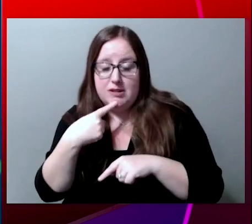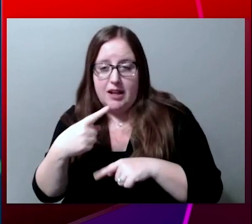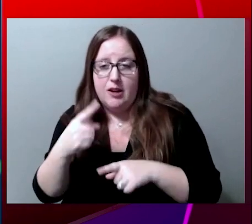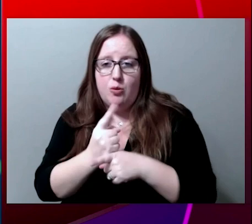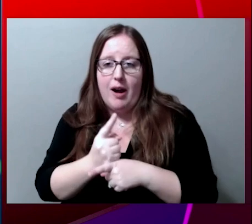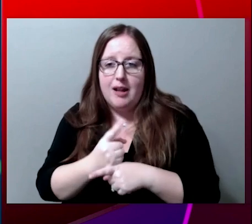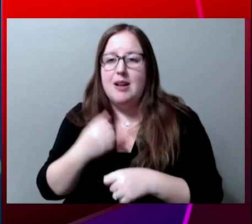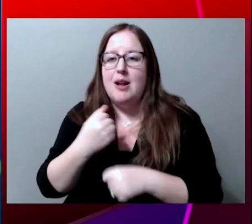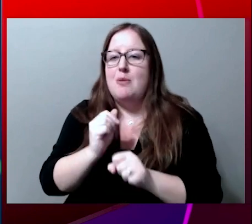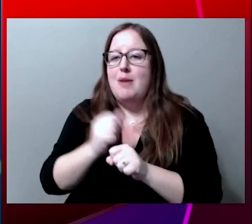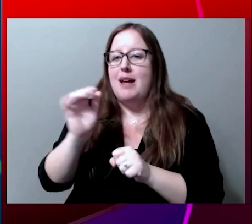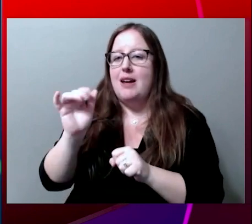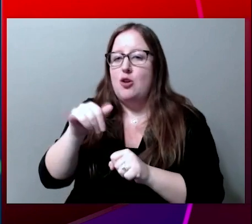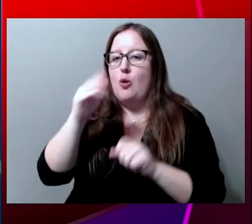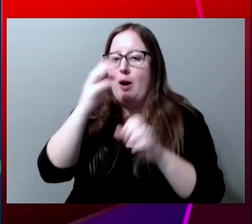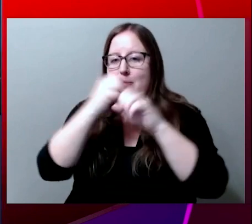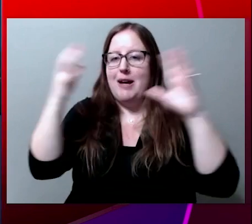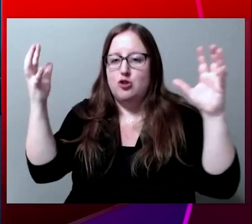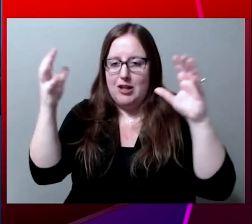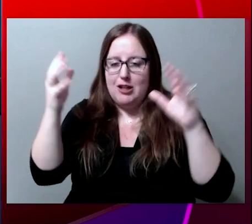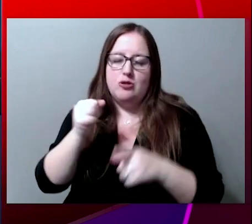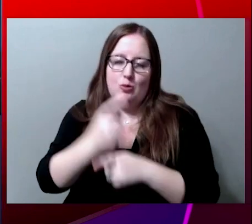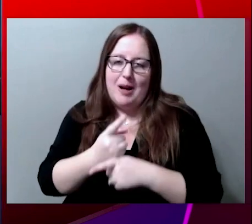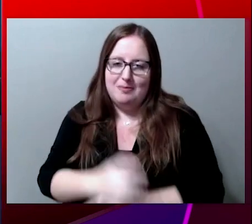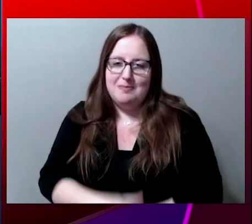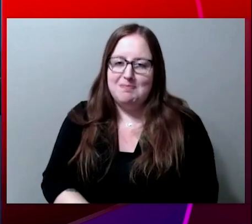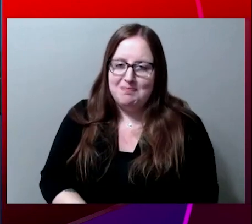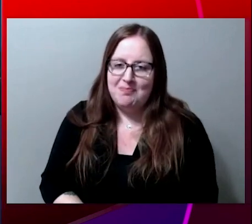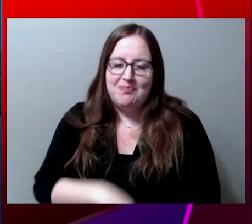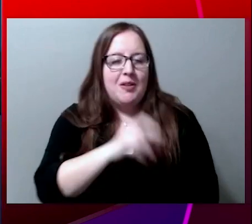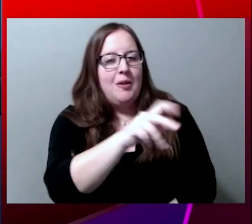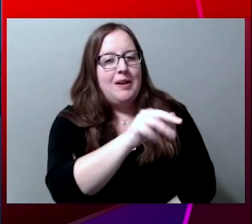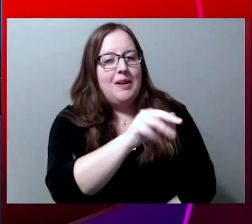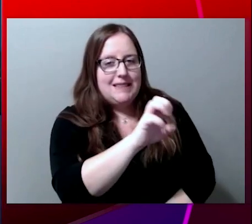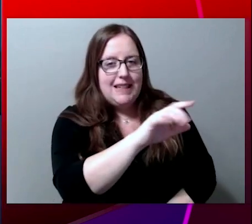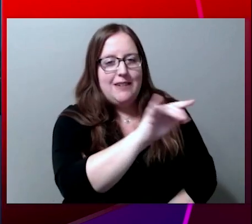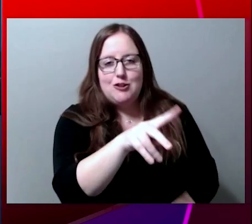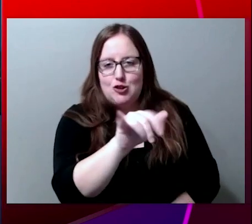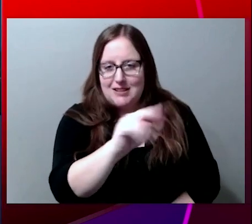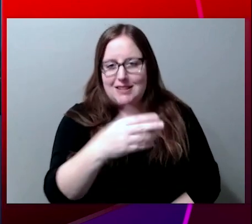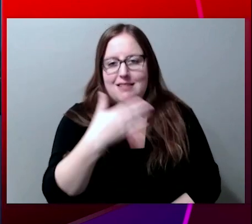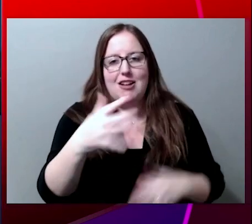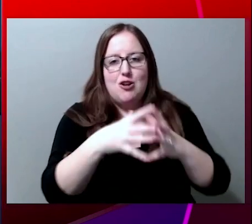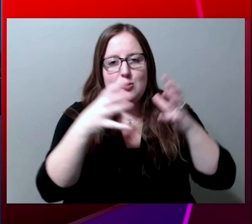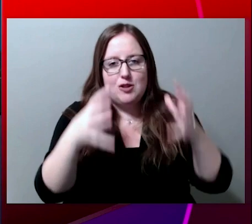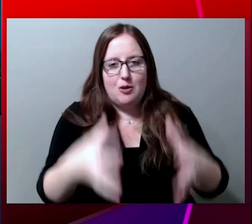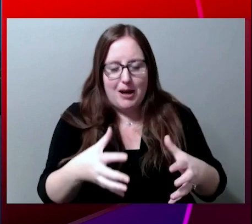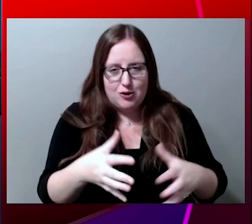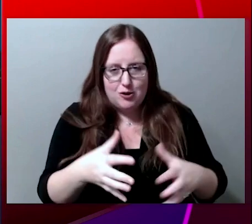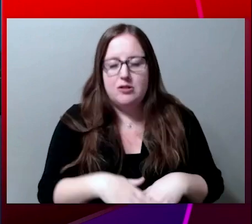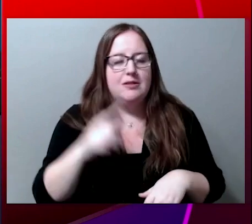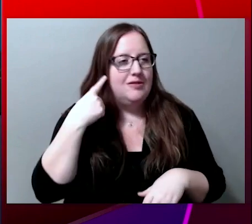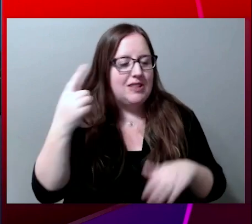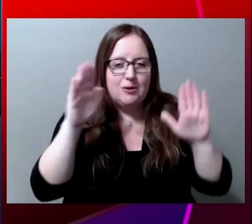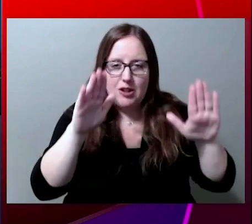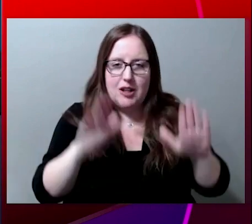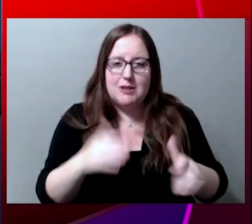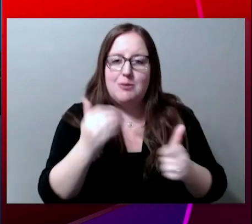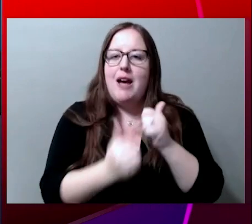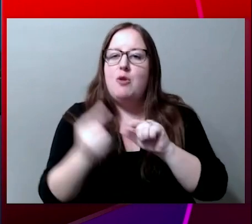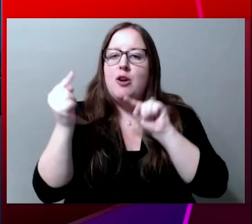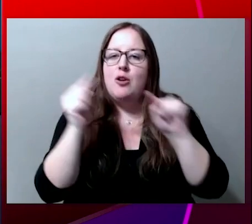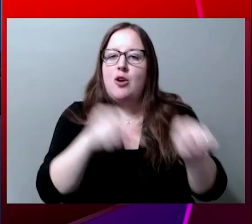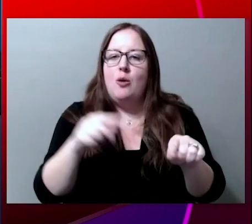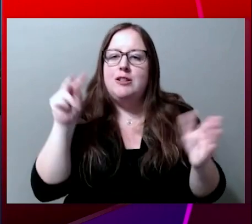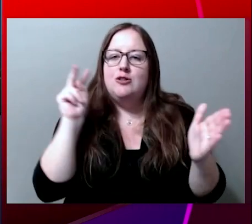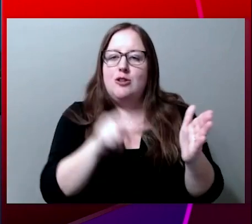making your imagination the limit. Yeah, great. So Steve, Justin, thanks for joining us for this session. This sounds great. Everyone go check out